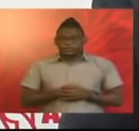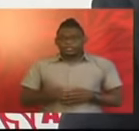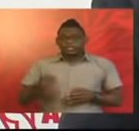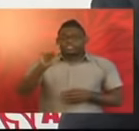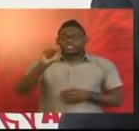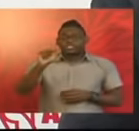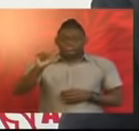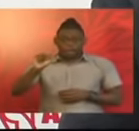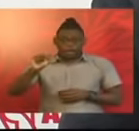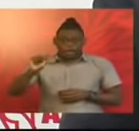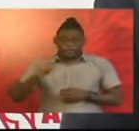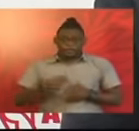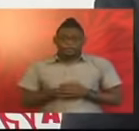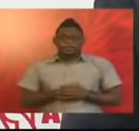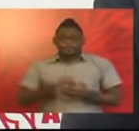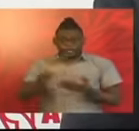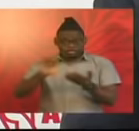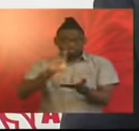We continue to provide